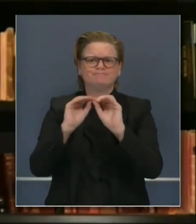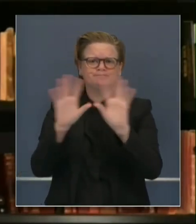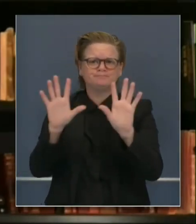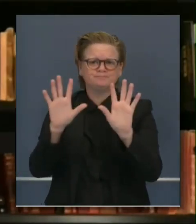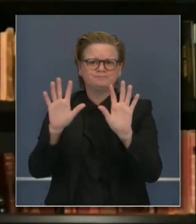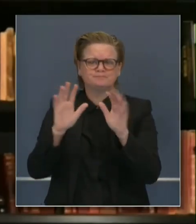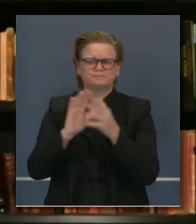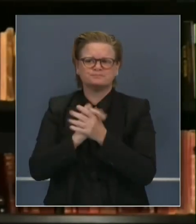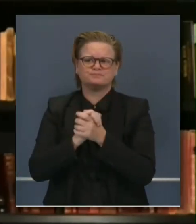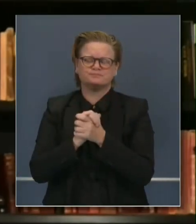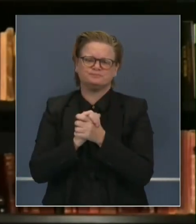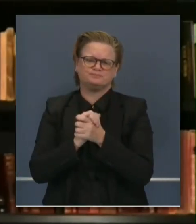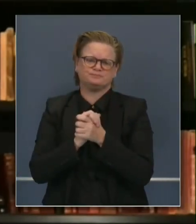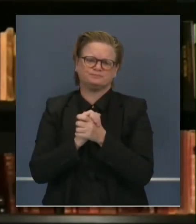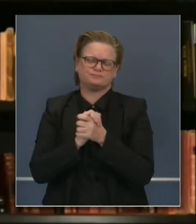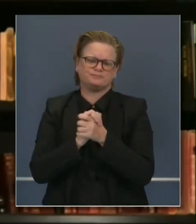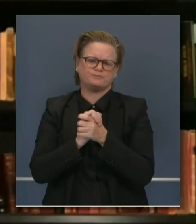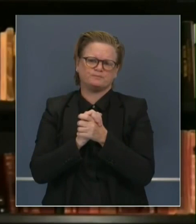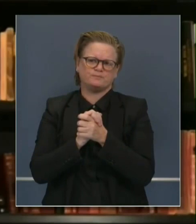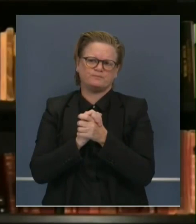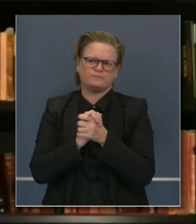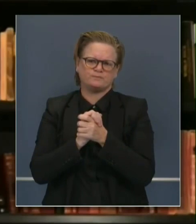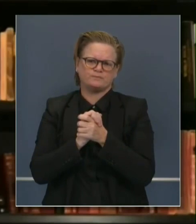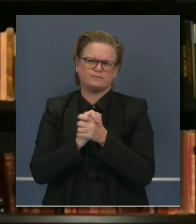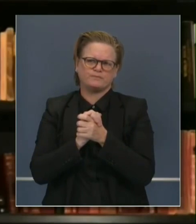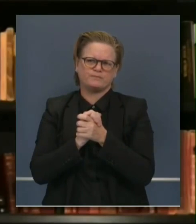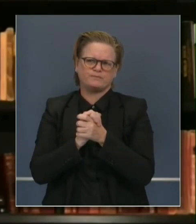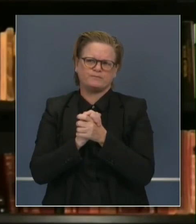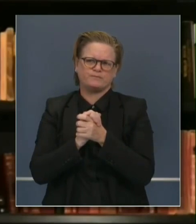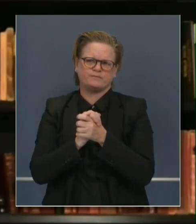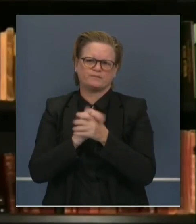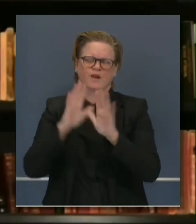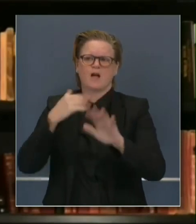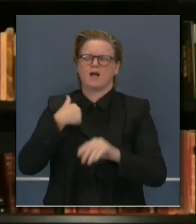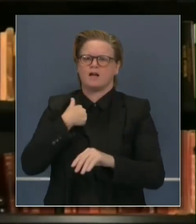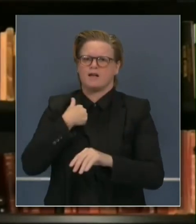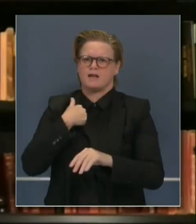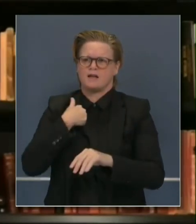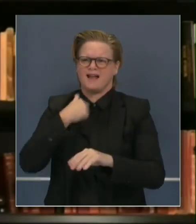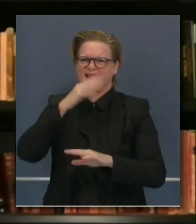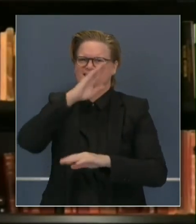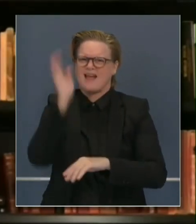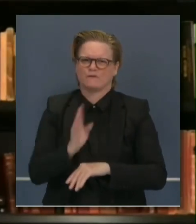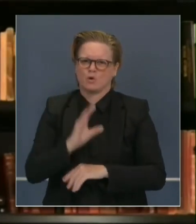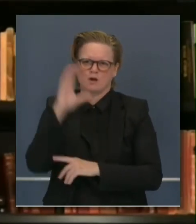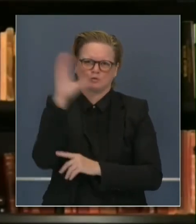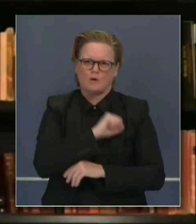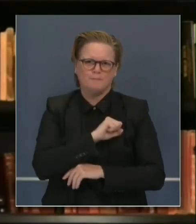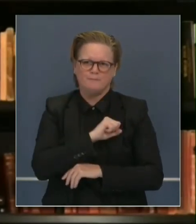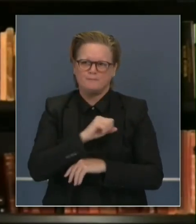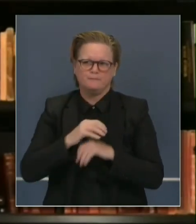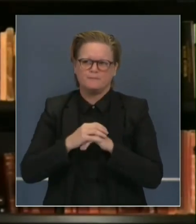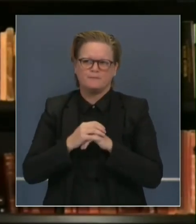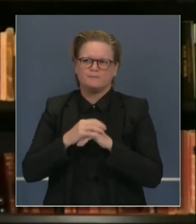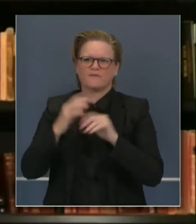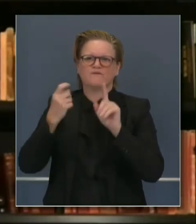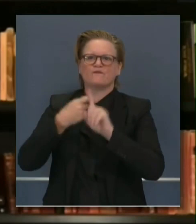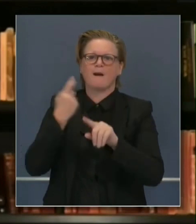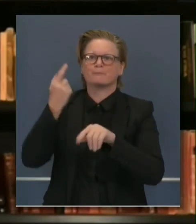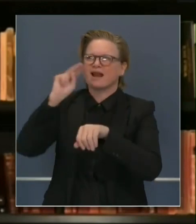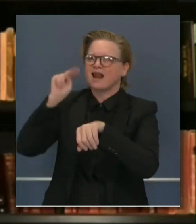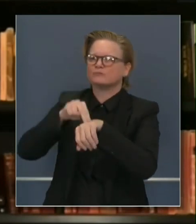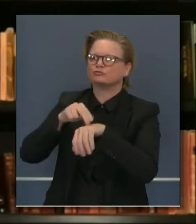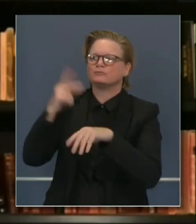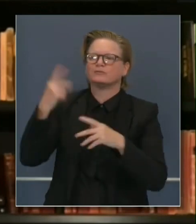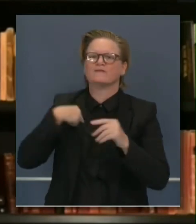have never gone under the presumption that what we hear nationally and what we hear from others will actually